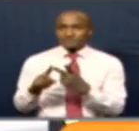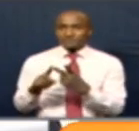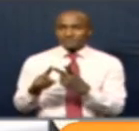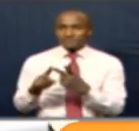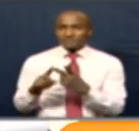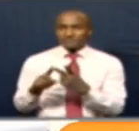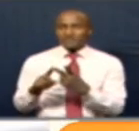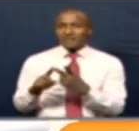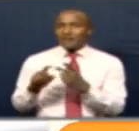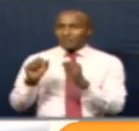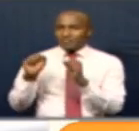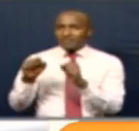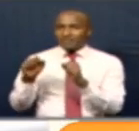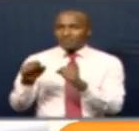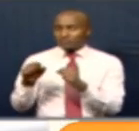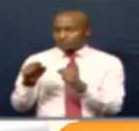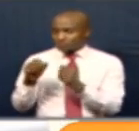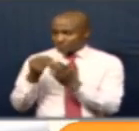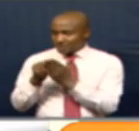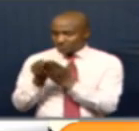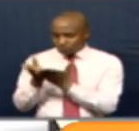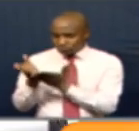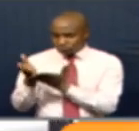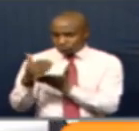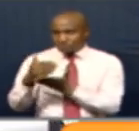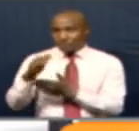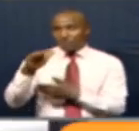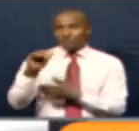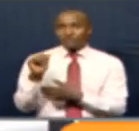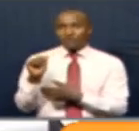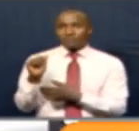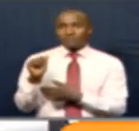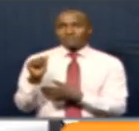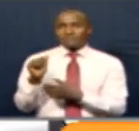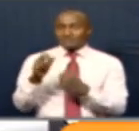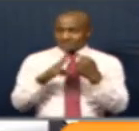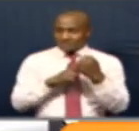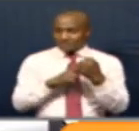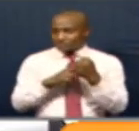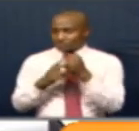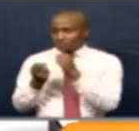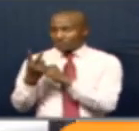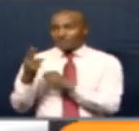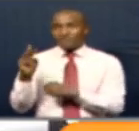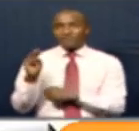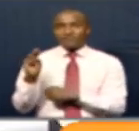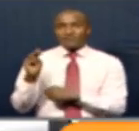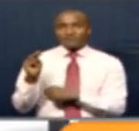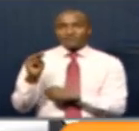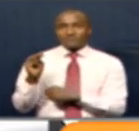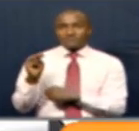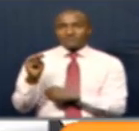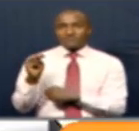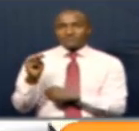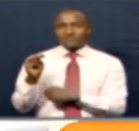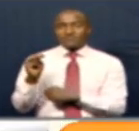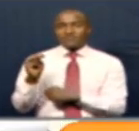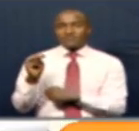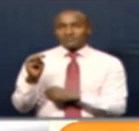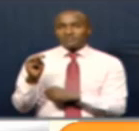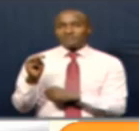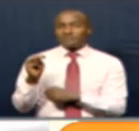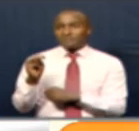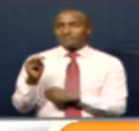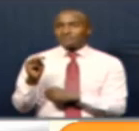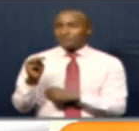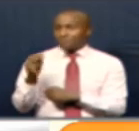being able to raise revenue from from the 7 to 12 million shillings a day to over 50 to 100 million shillings a day,